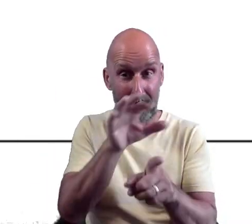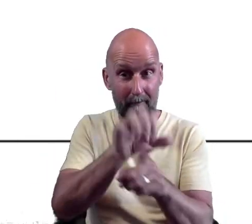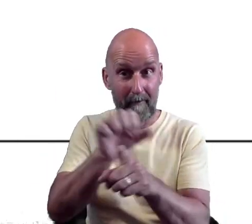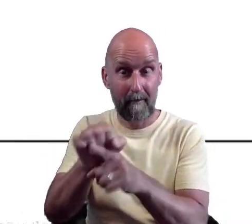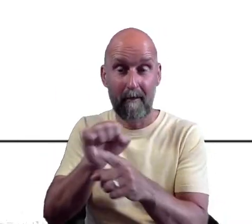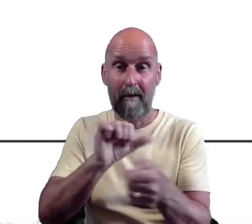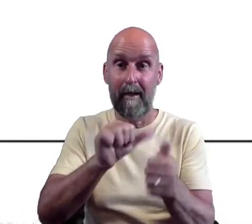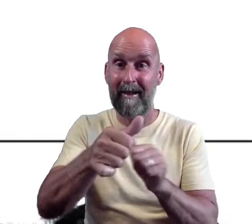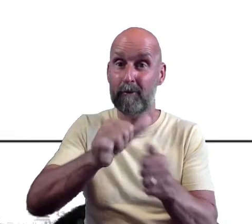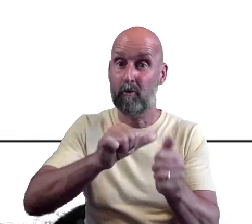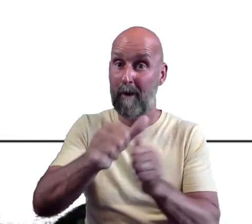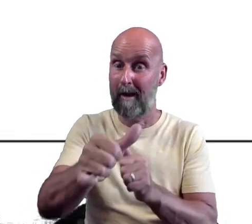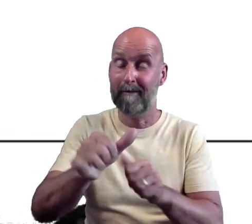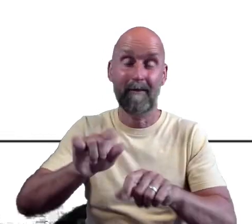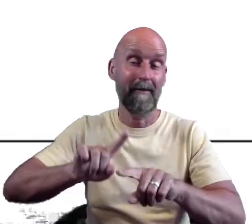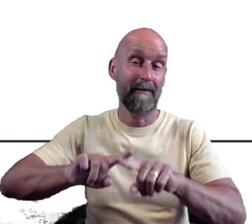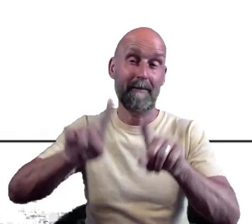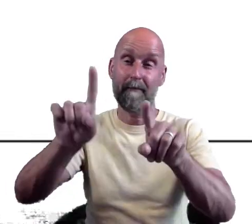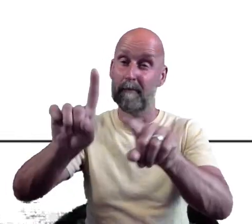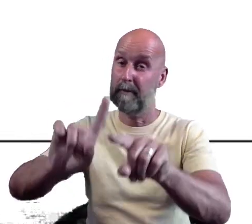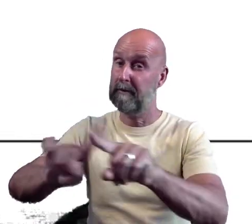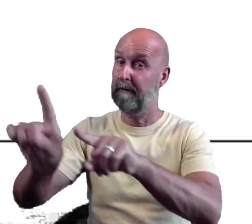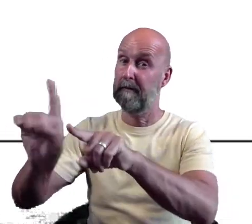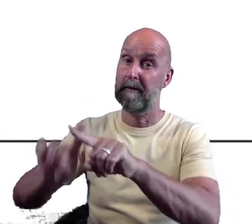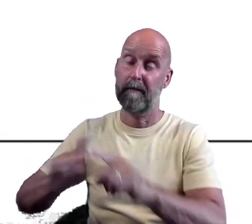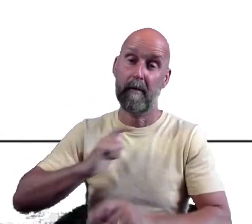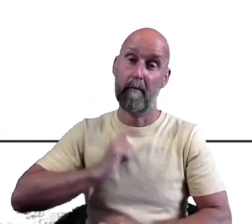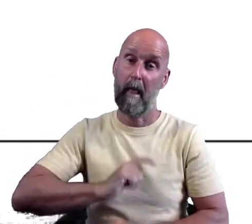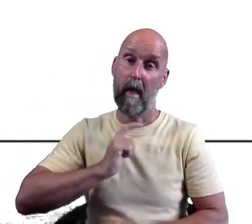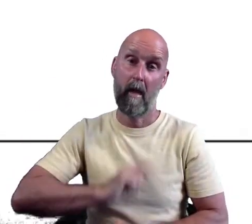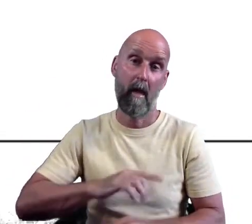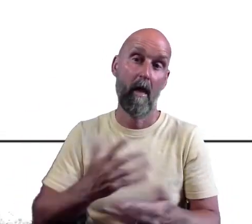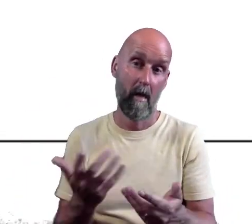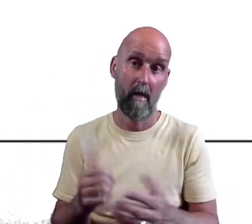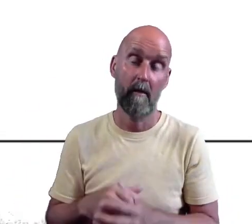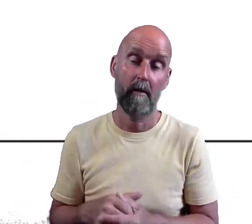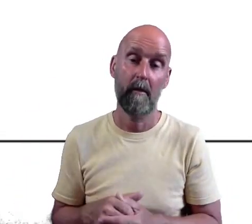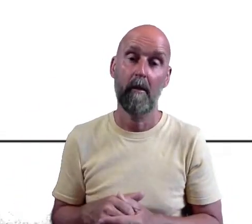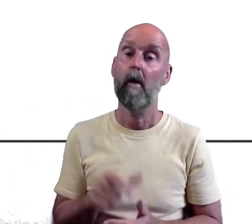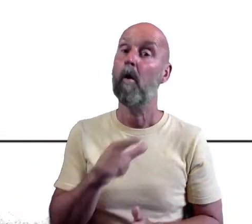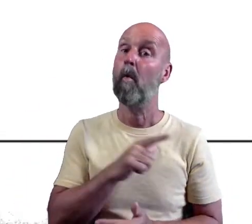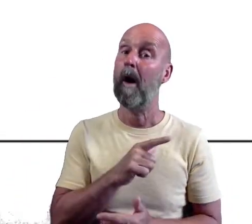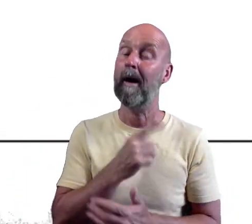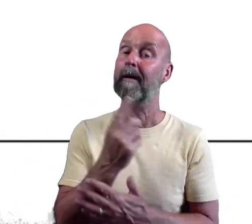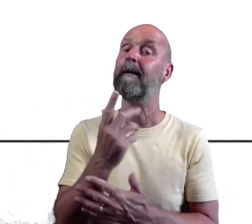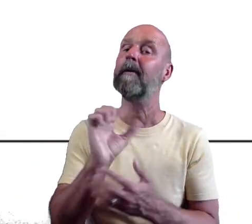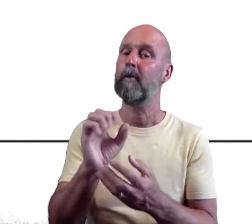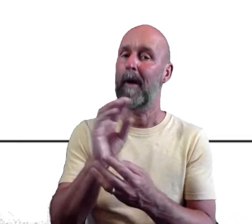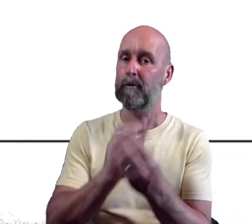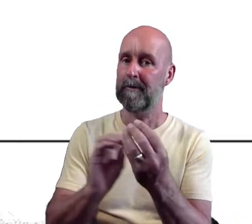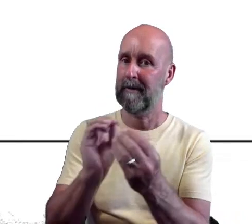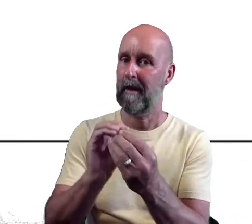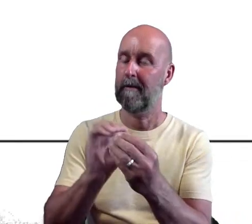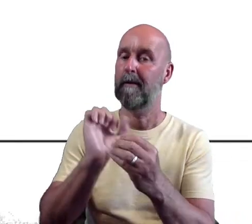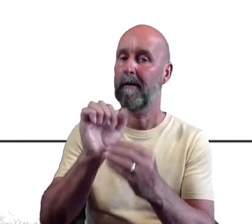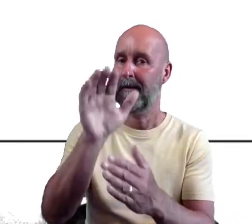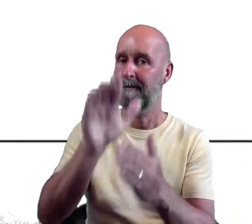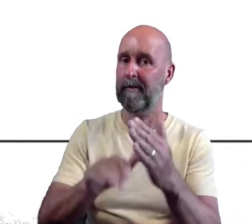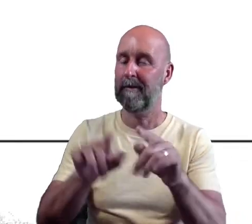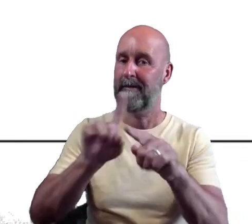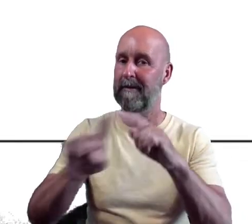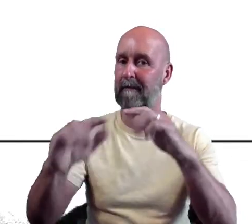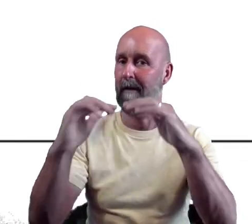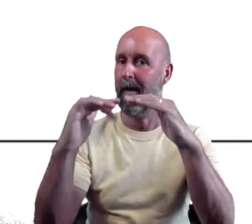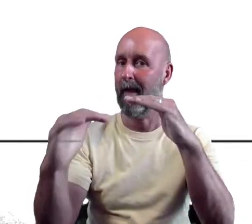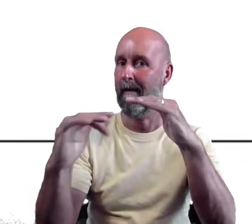will vary considerably between player to player. And this is where designing multiple layers of depth into the experience can be really